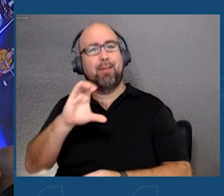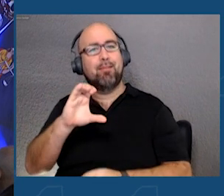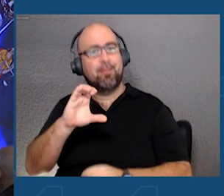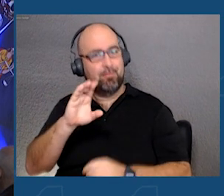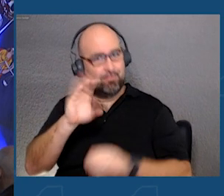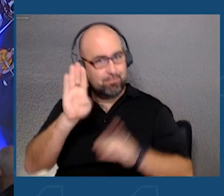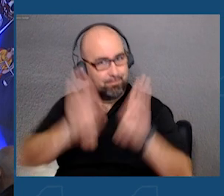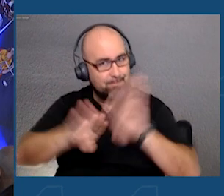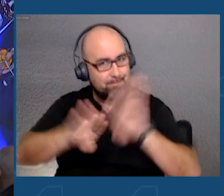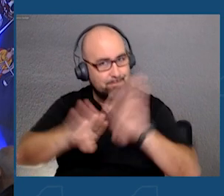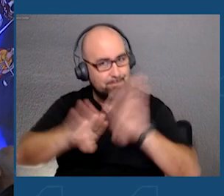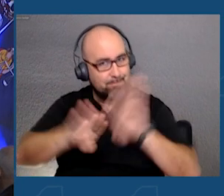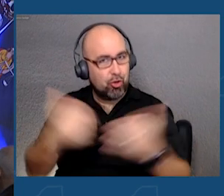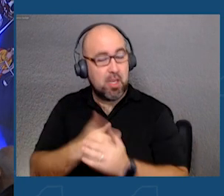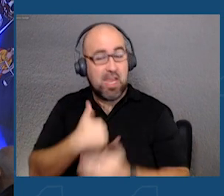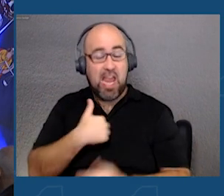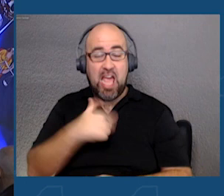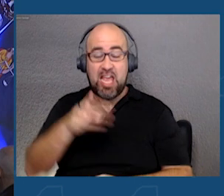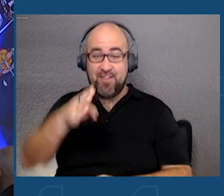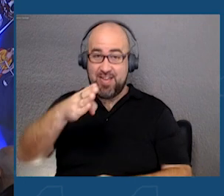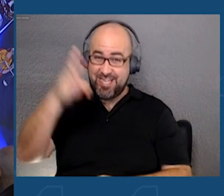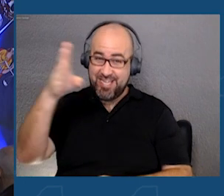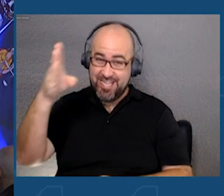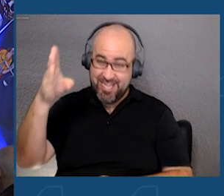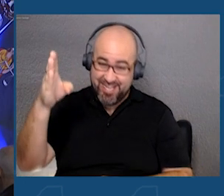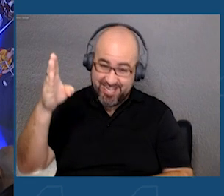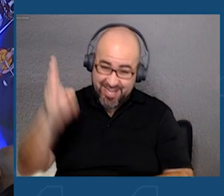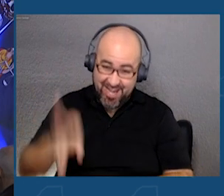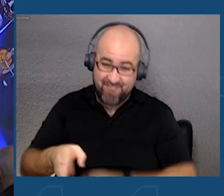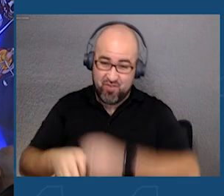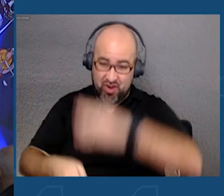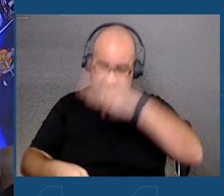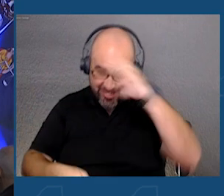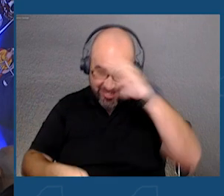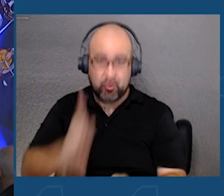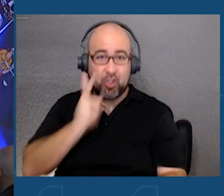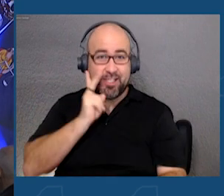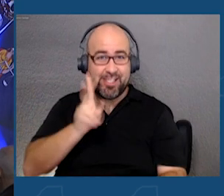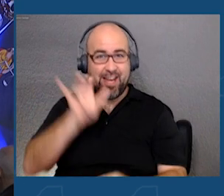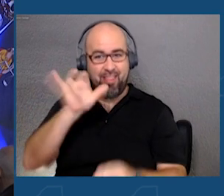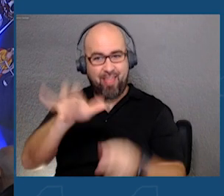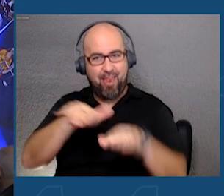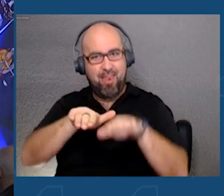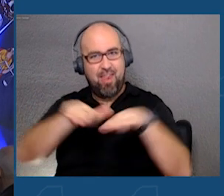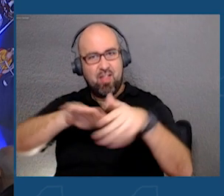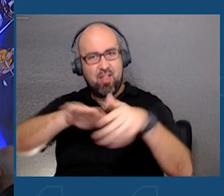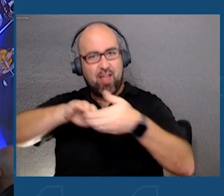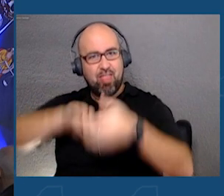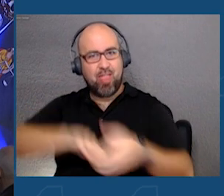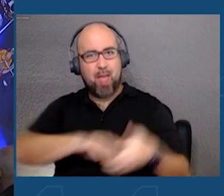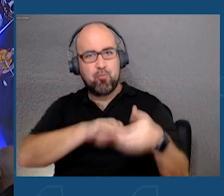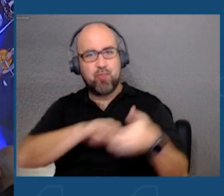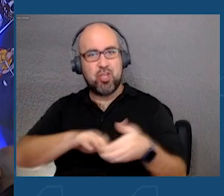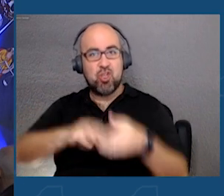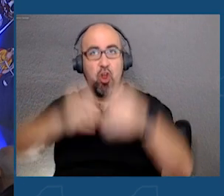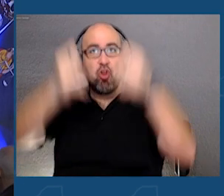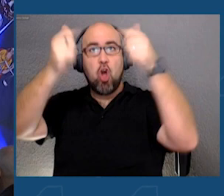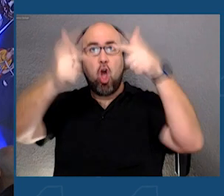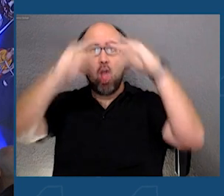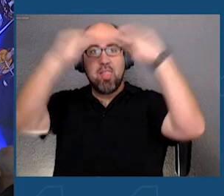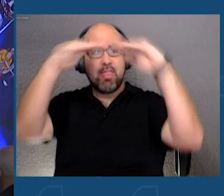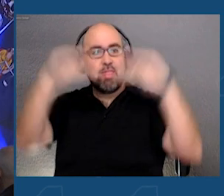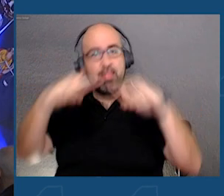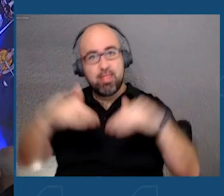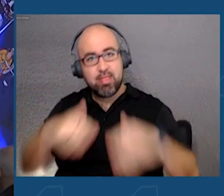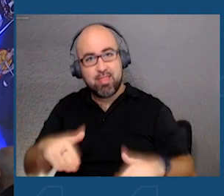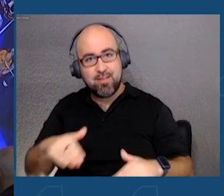ever seen the level of collaboration at all levels that we have seen here between